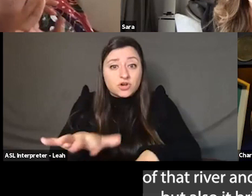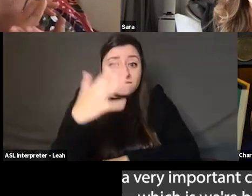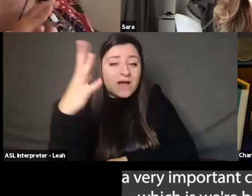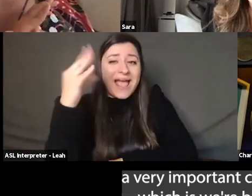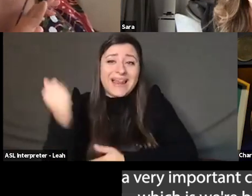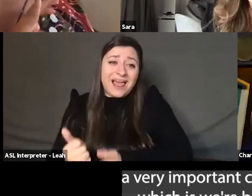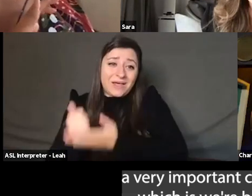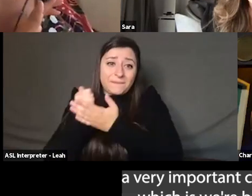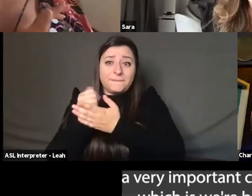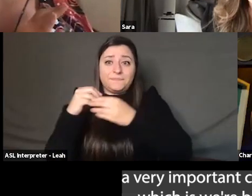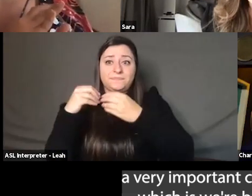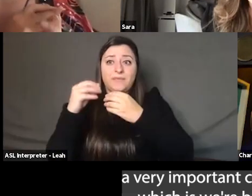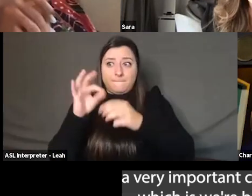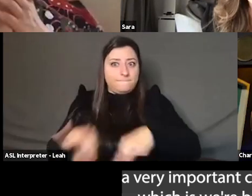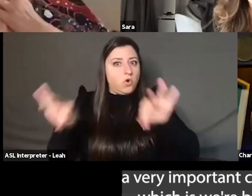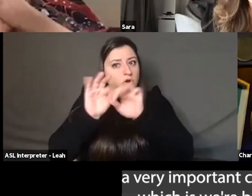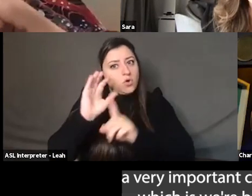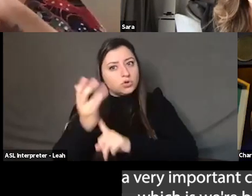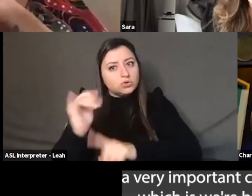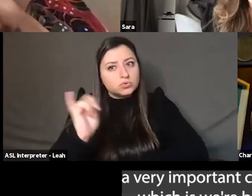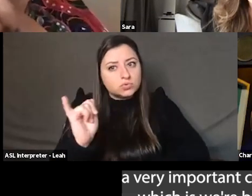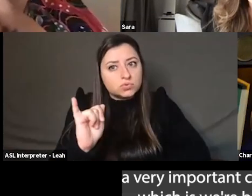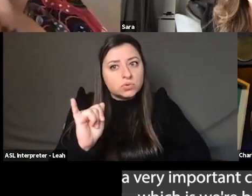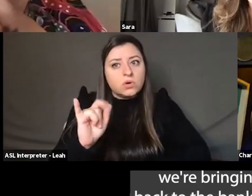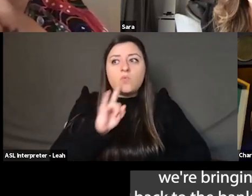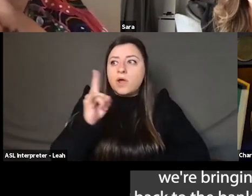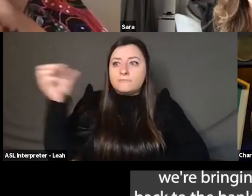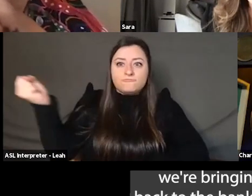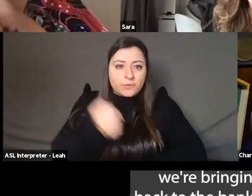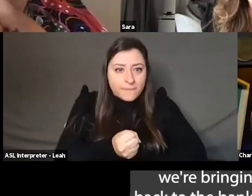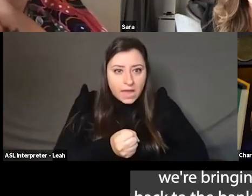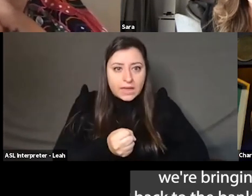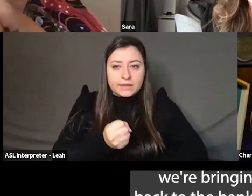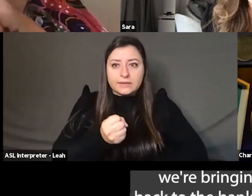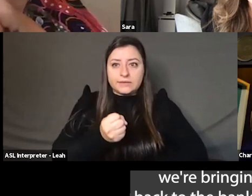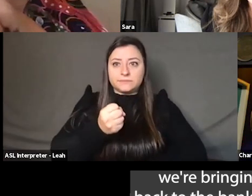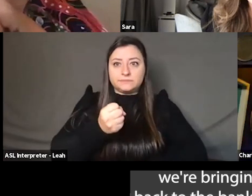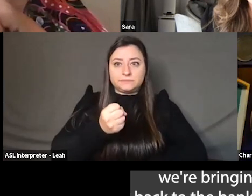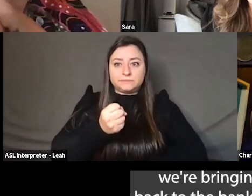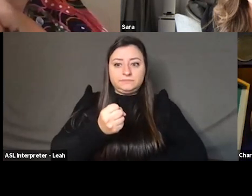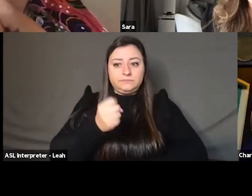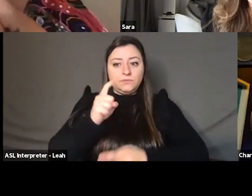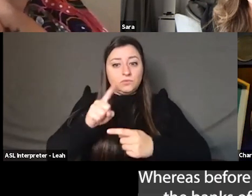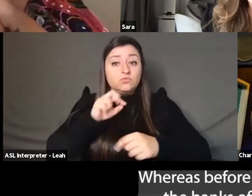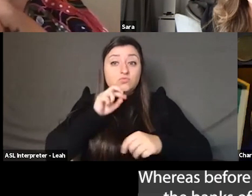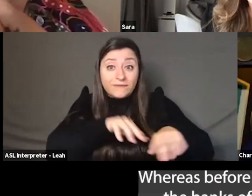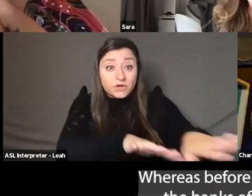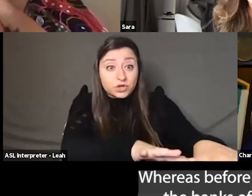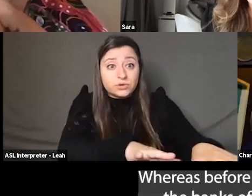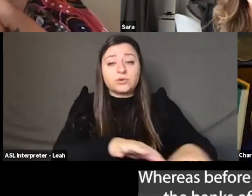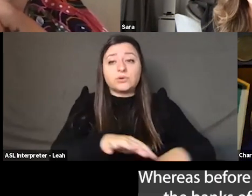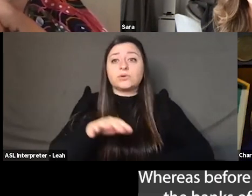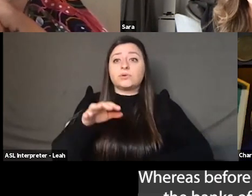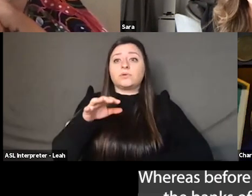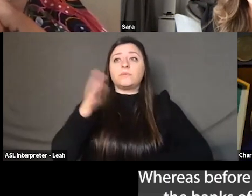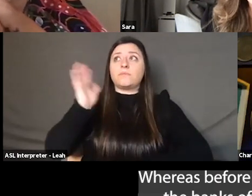brings back a very important cultural aspect, which is we're bringing people back to the banks of the river. Whereas